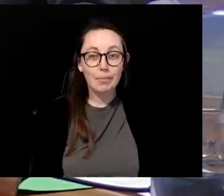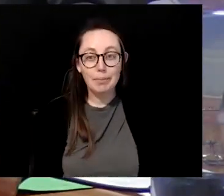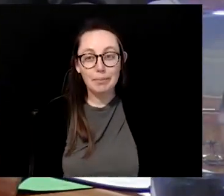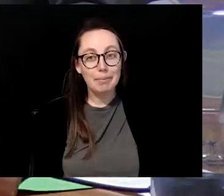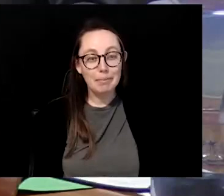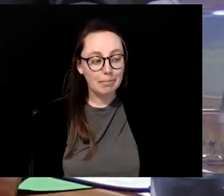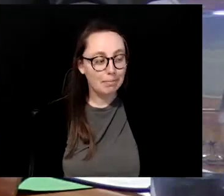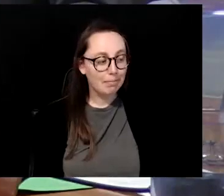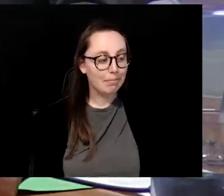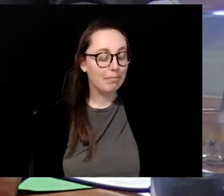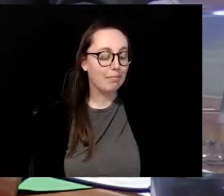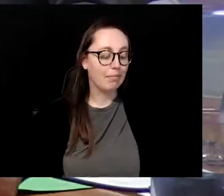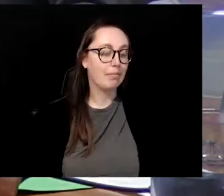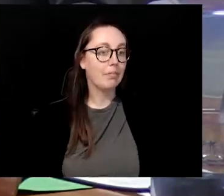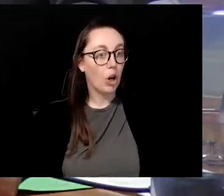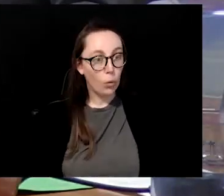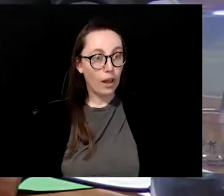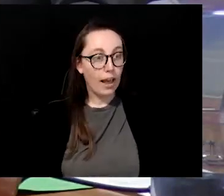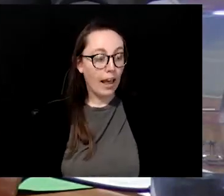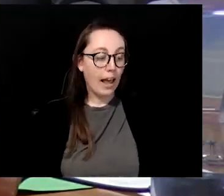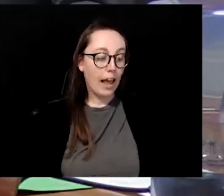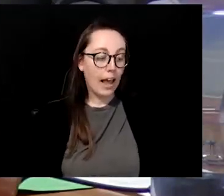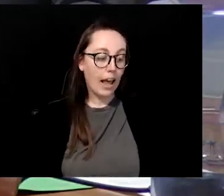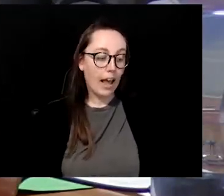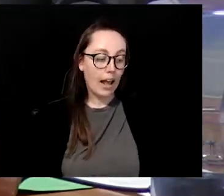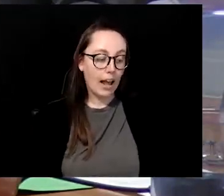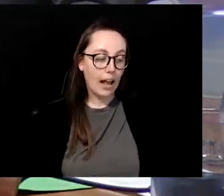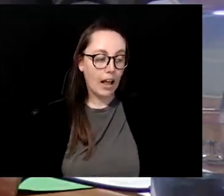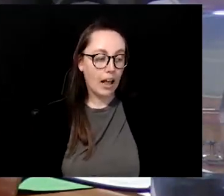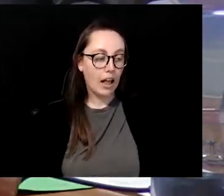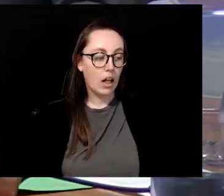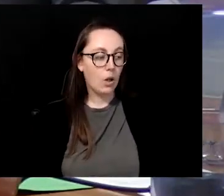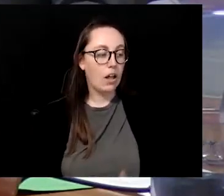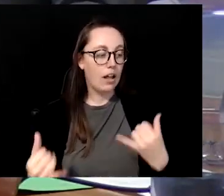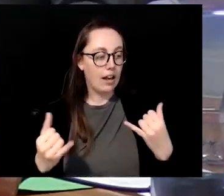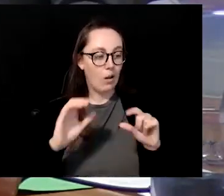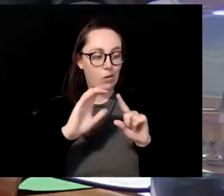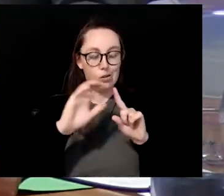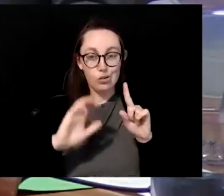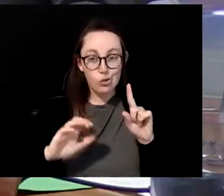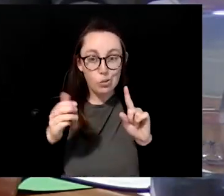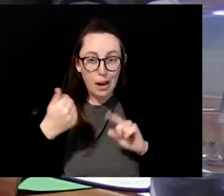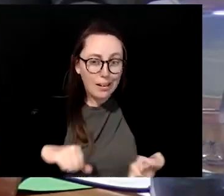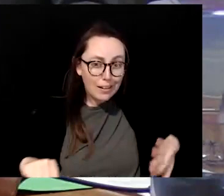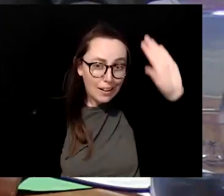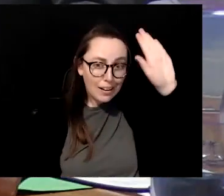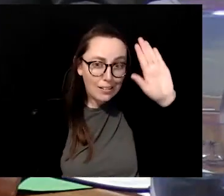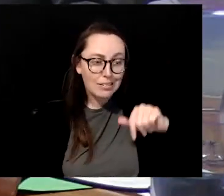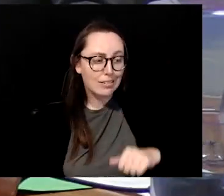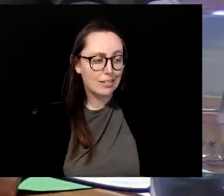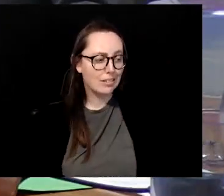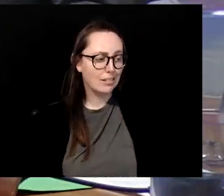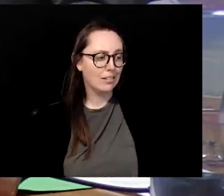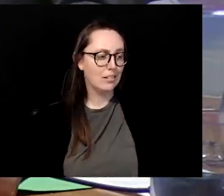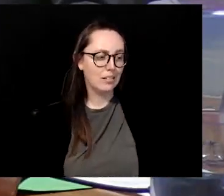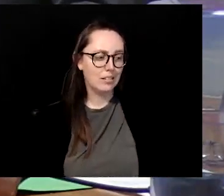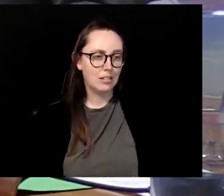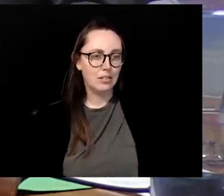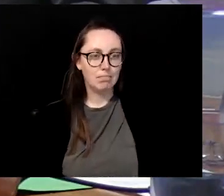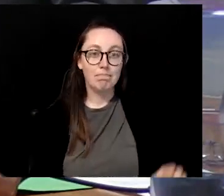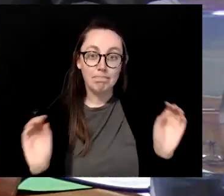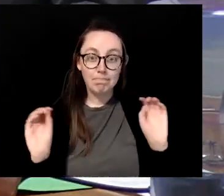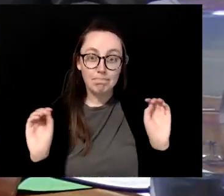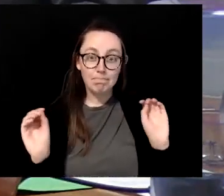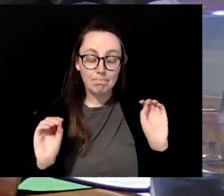okay uh so I'll go to zoom now uh any hands no sir